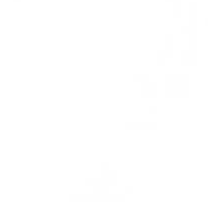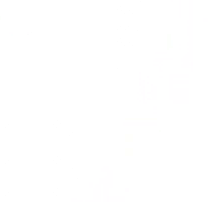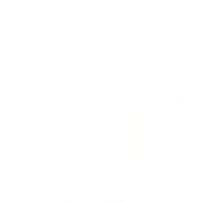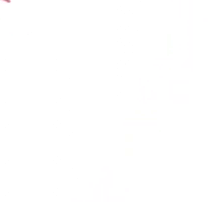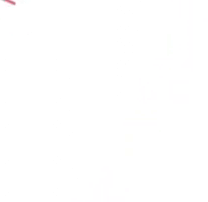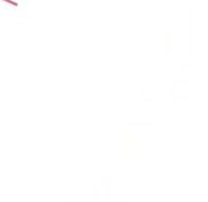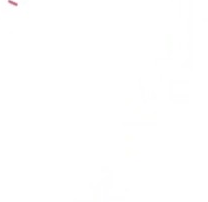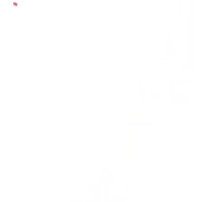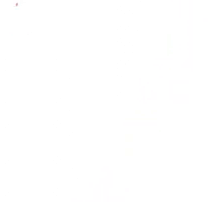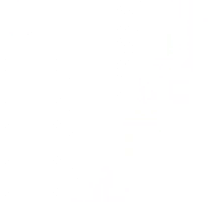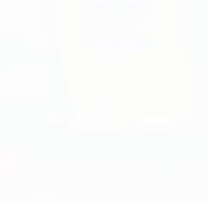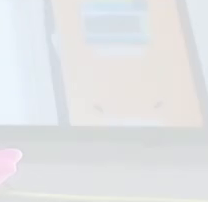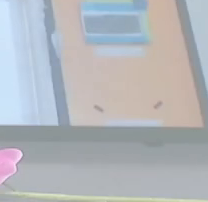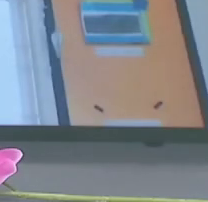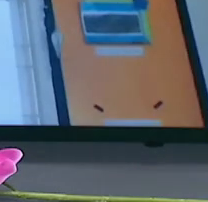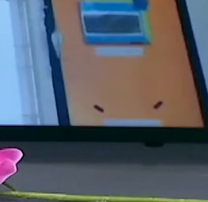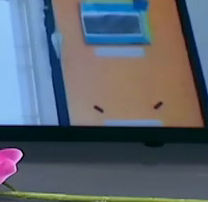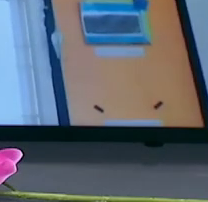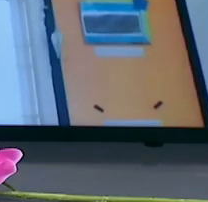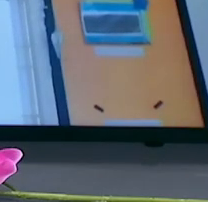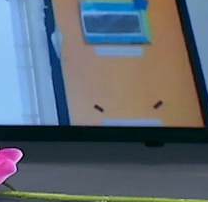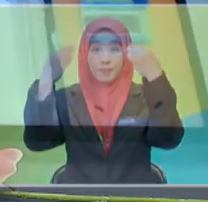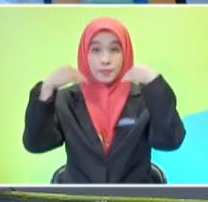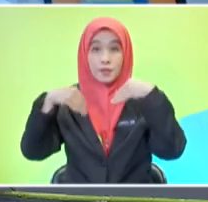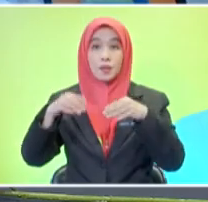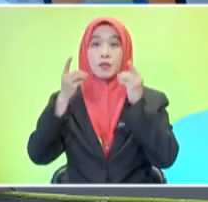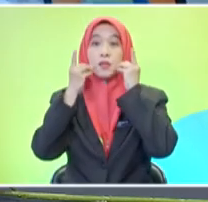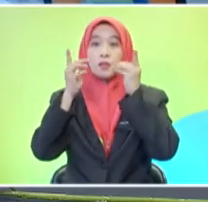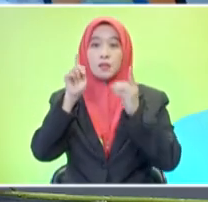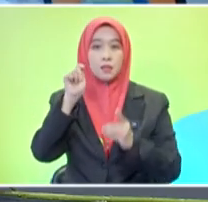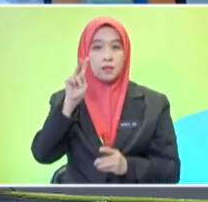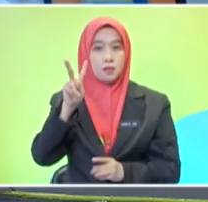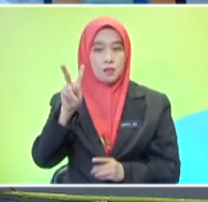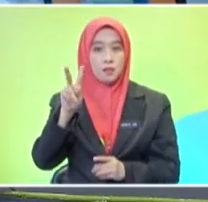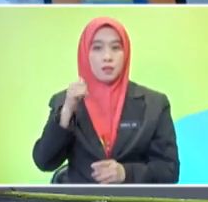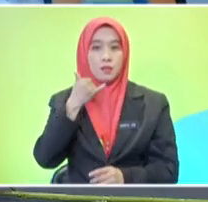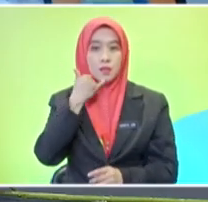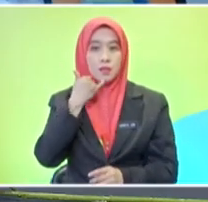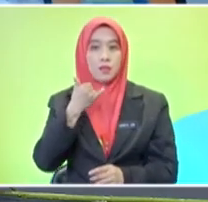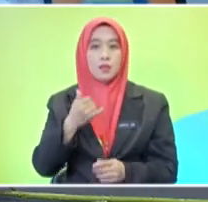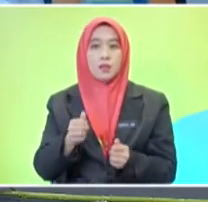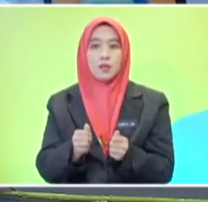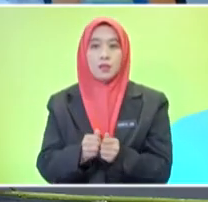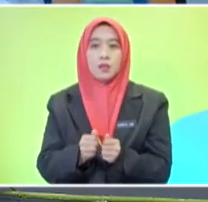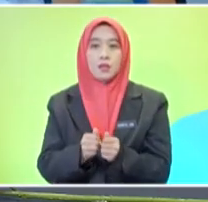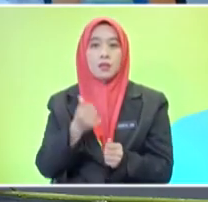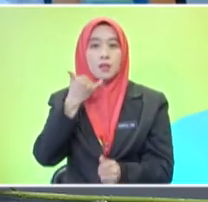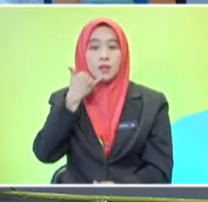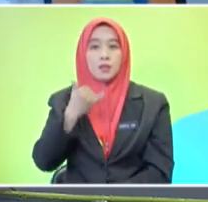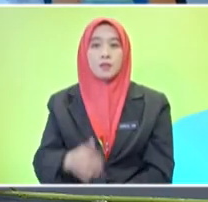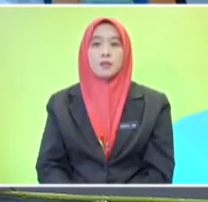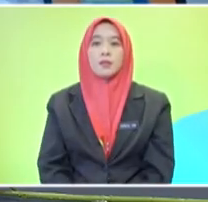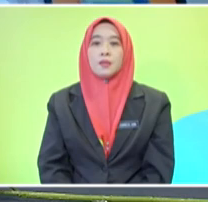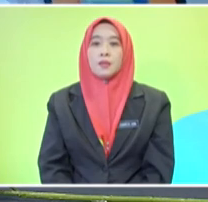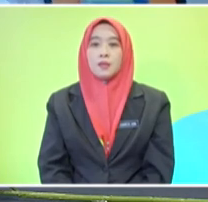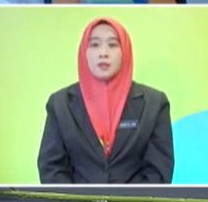TV KPM. And you're back here with me, Kak Shafika, on DidikTV KPM, and we're learning for